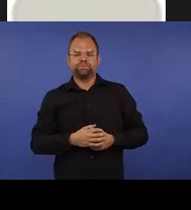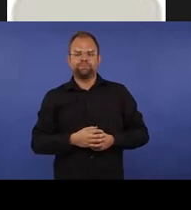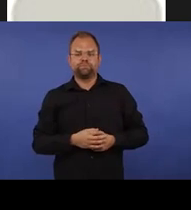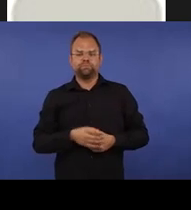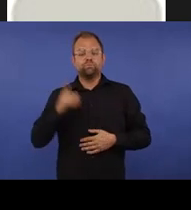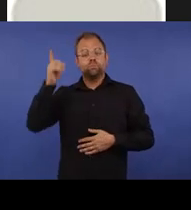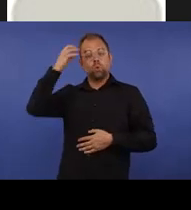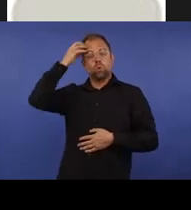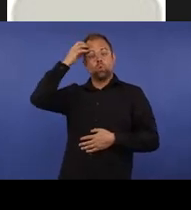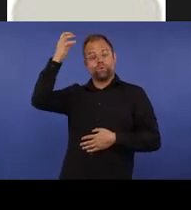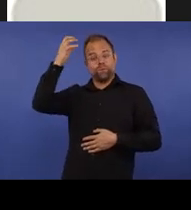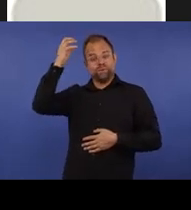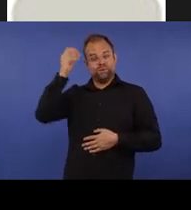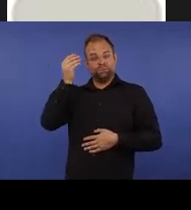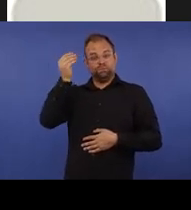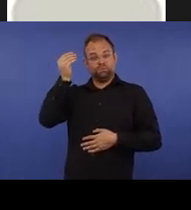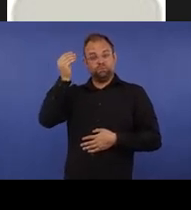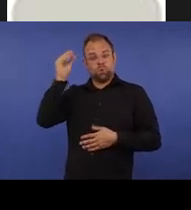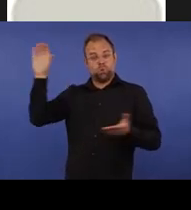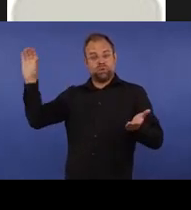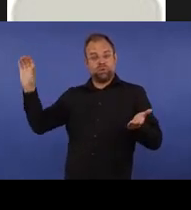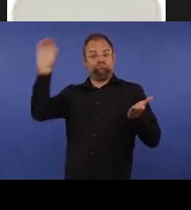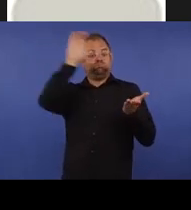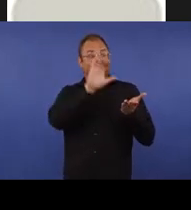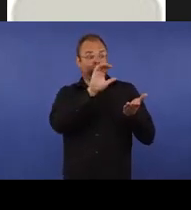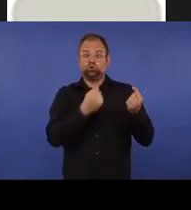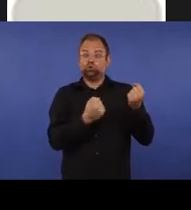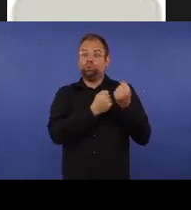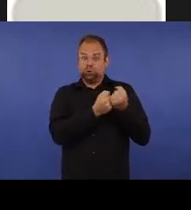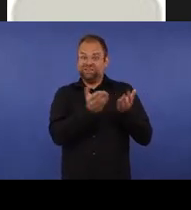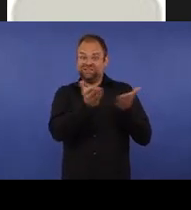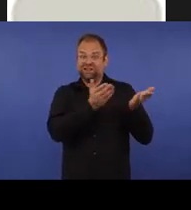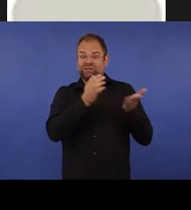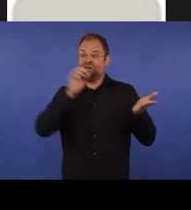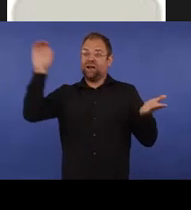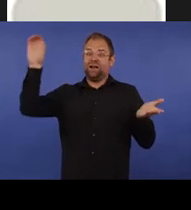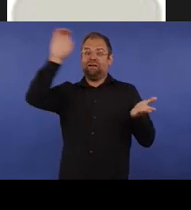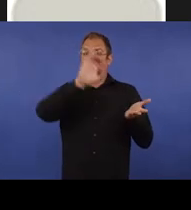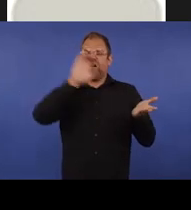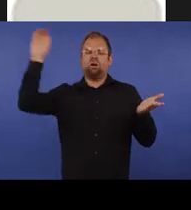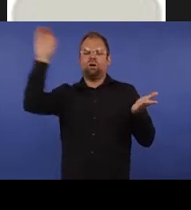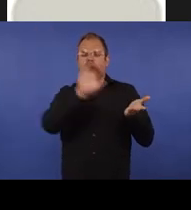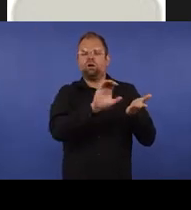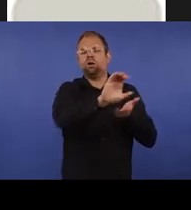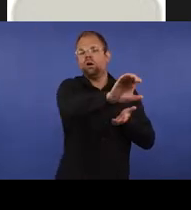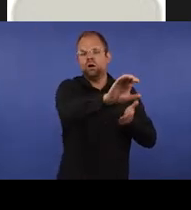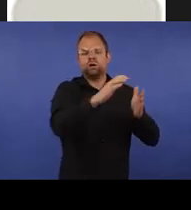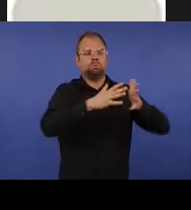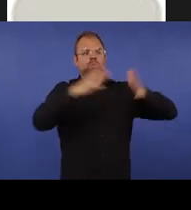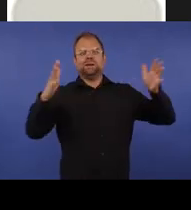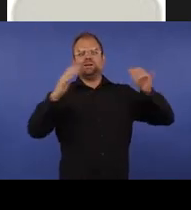put people in institutions. So the community, rather than community-based services that